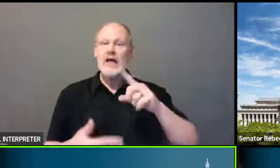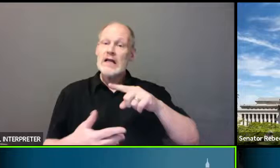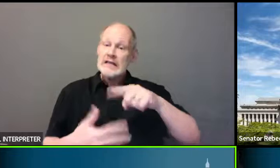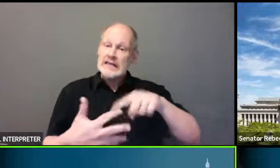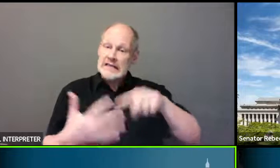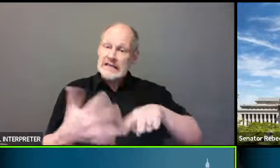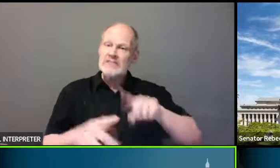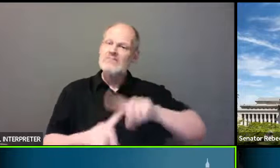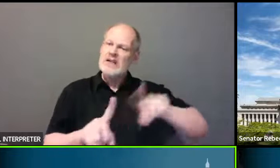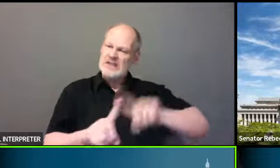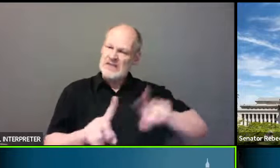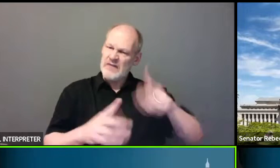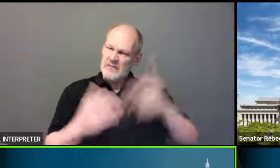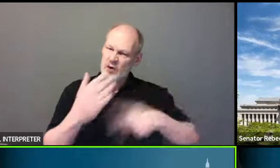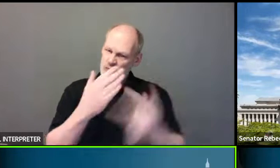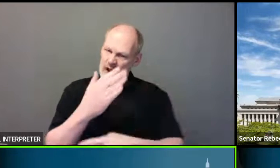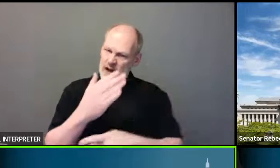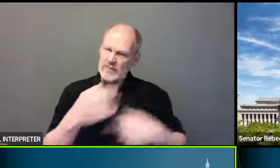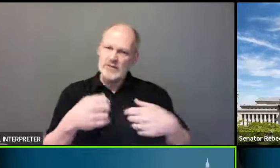support immigrant and refugees.